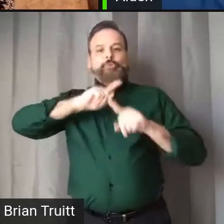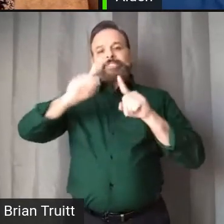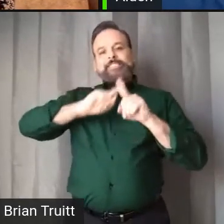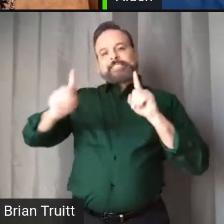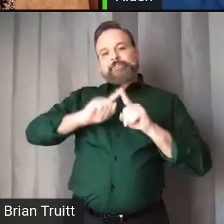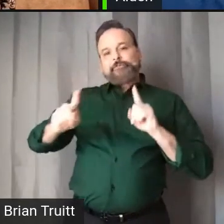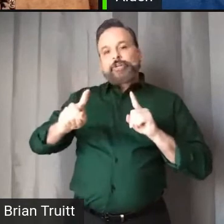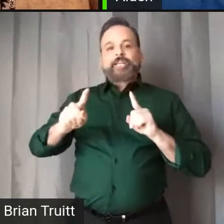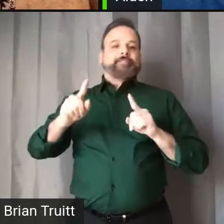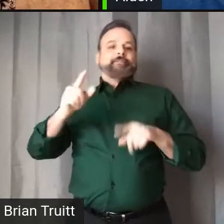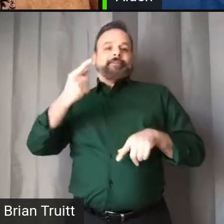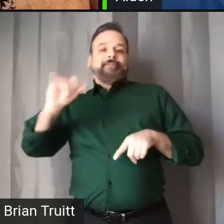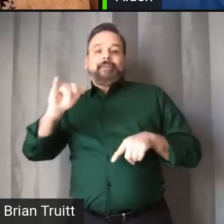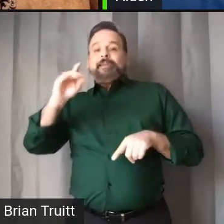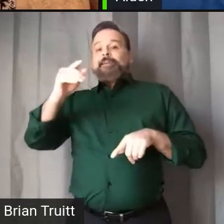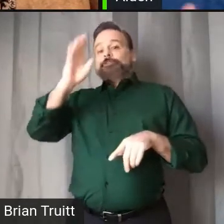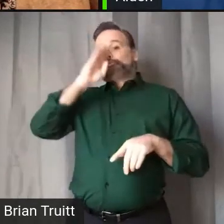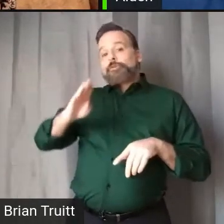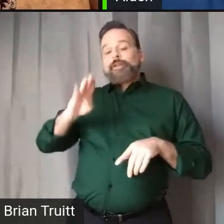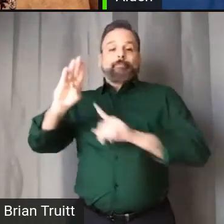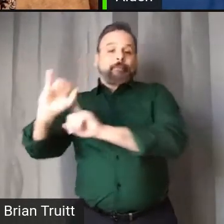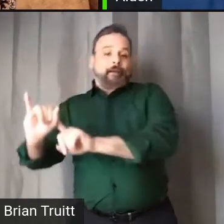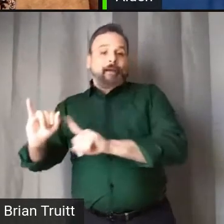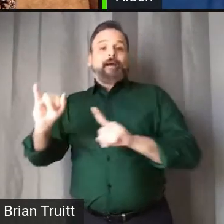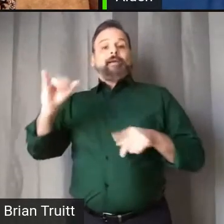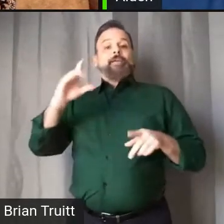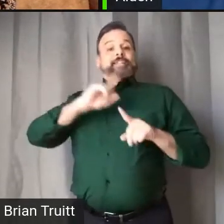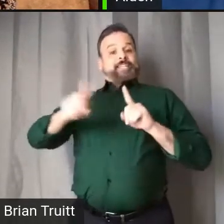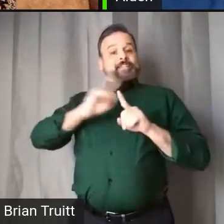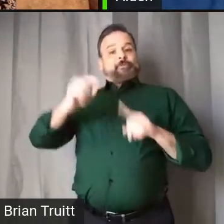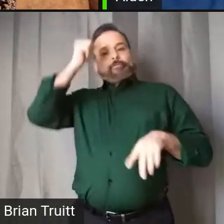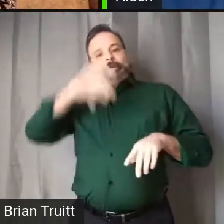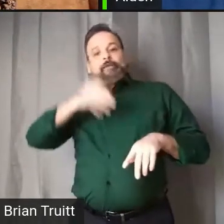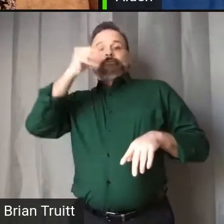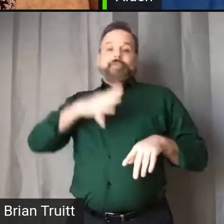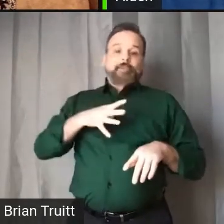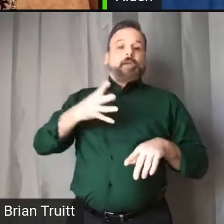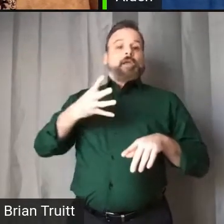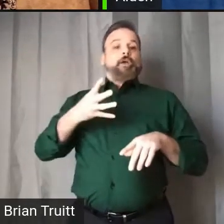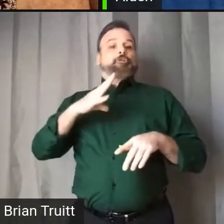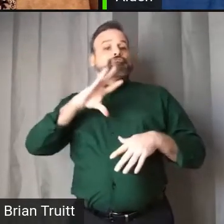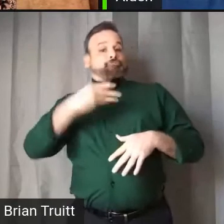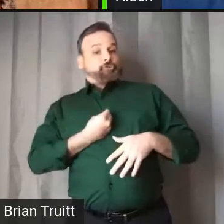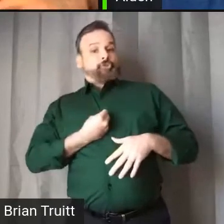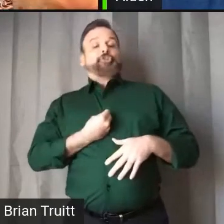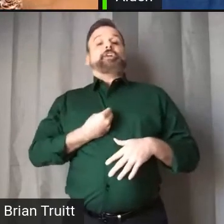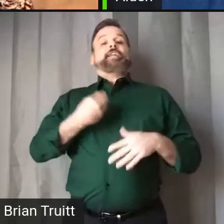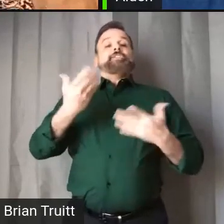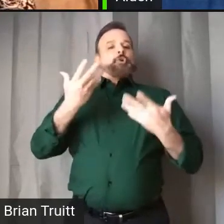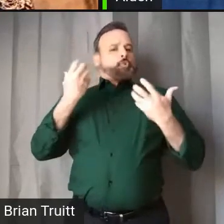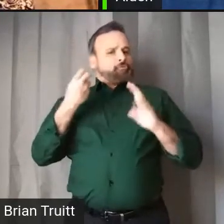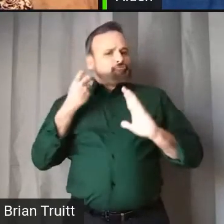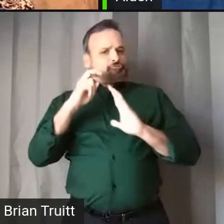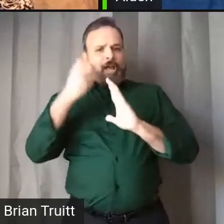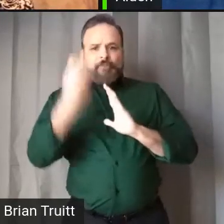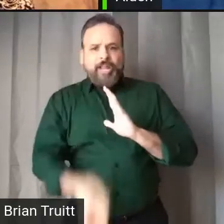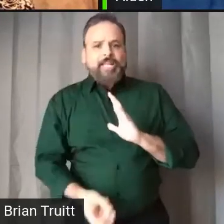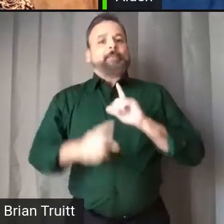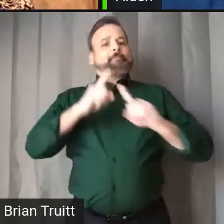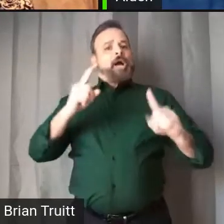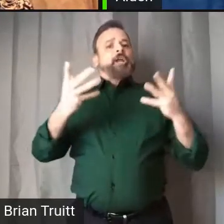want to dive right into that trend and explore what may have led all of us to becoming a part of it. And I'd love to have my fellow panelists introduce